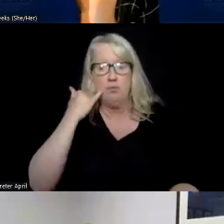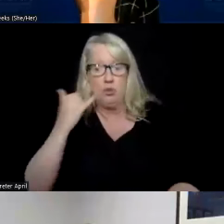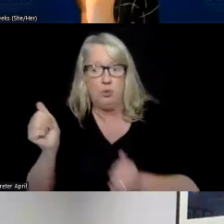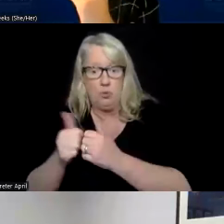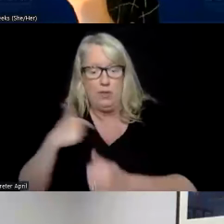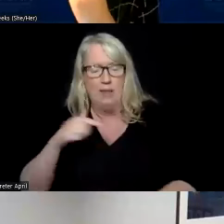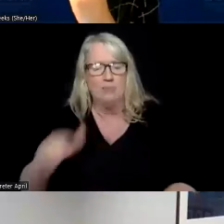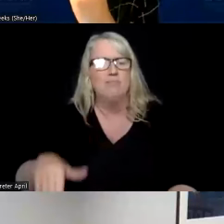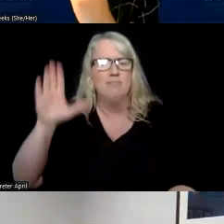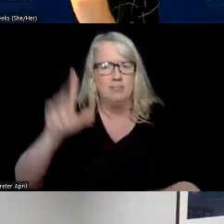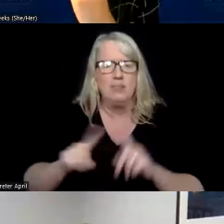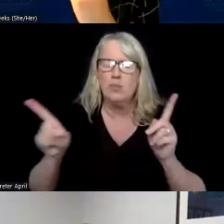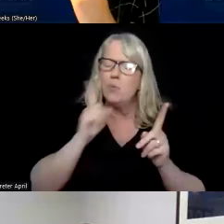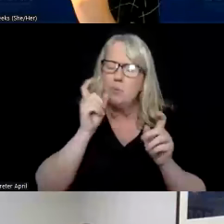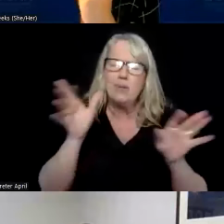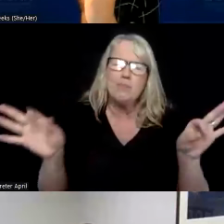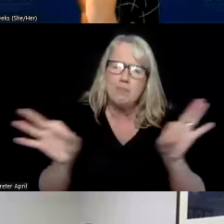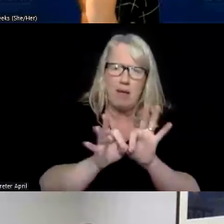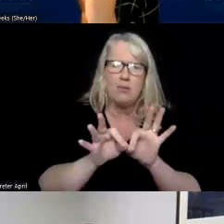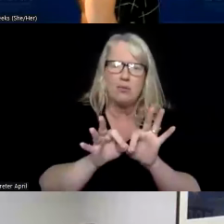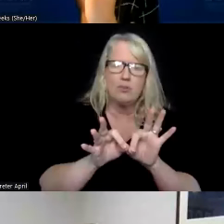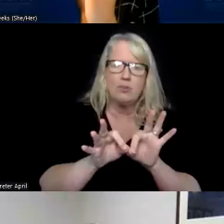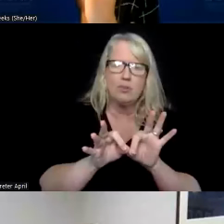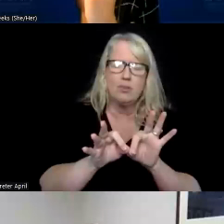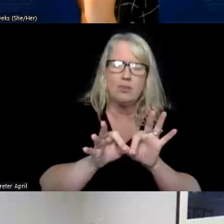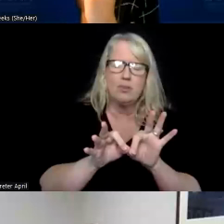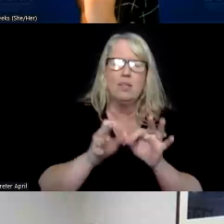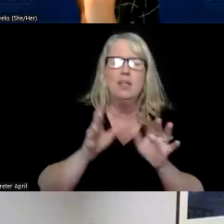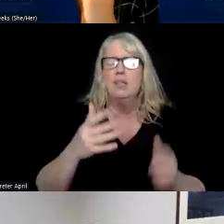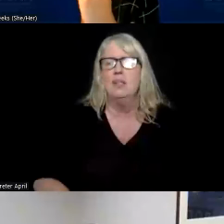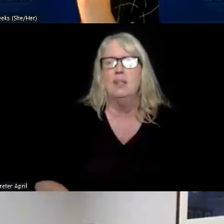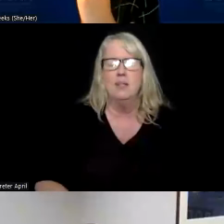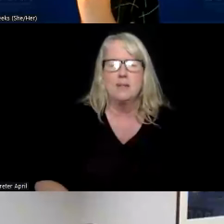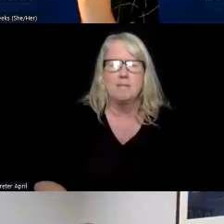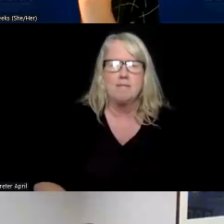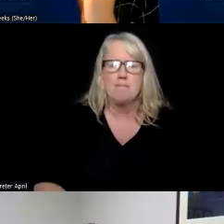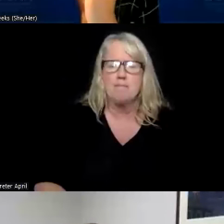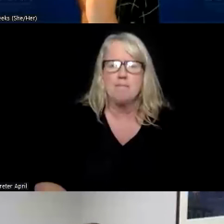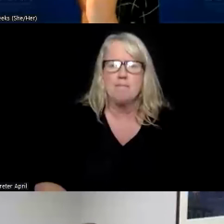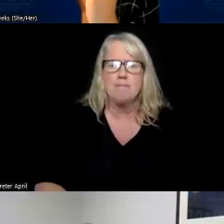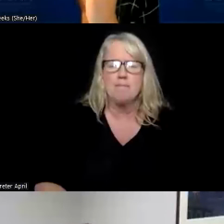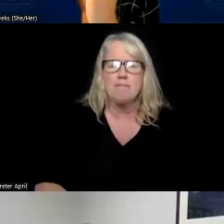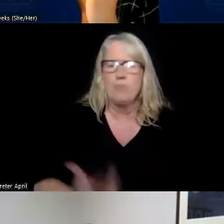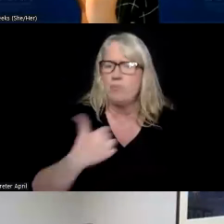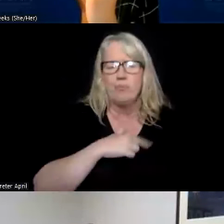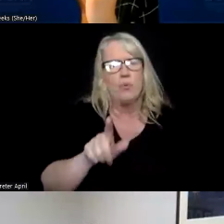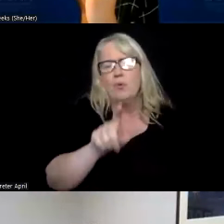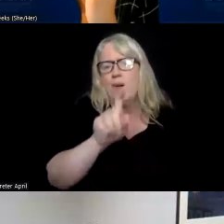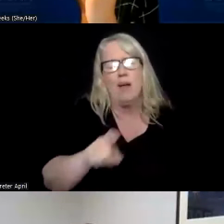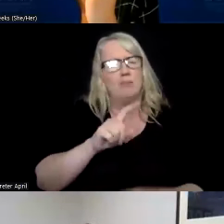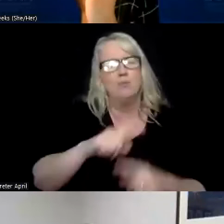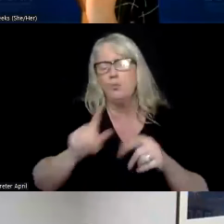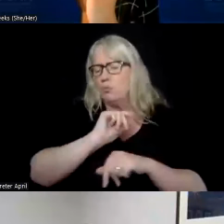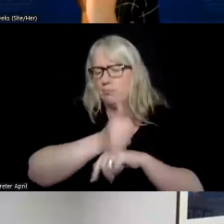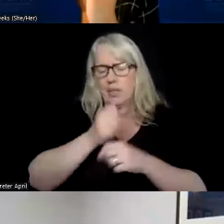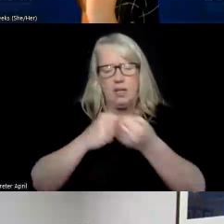This is why it matters, folks. You know, we've got to have supports in place. We have to have